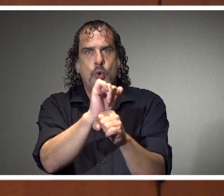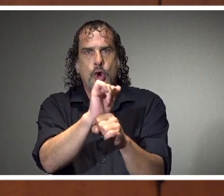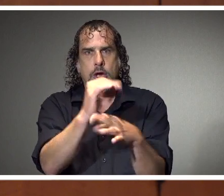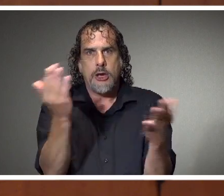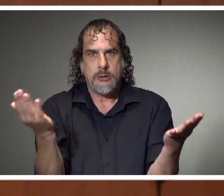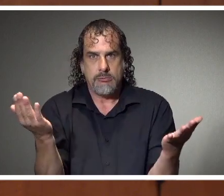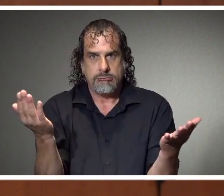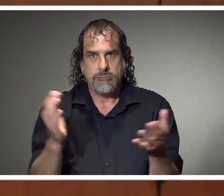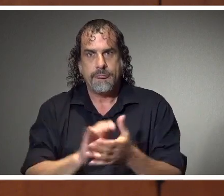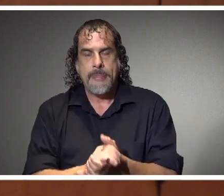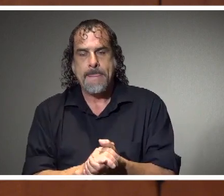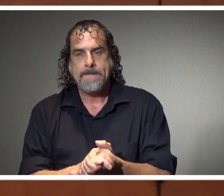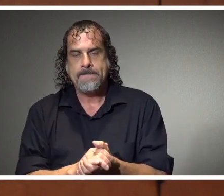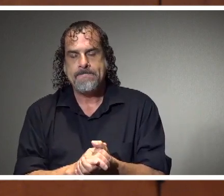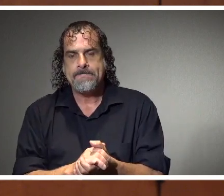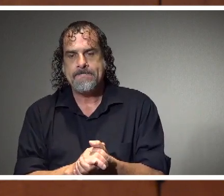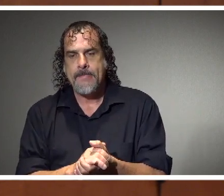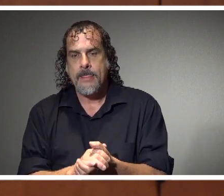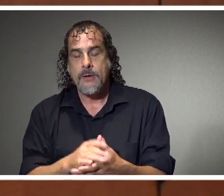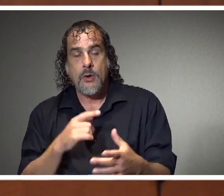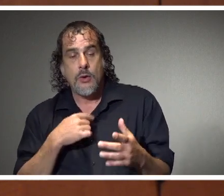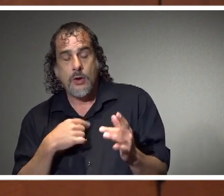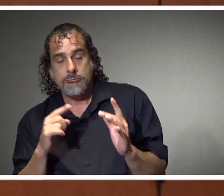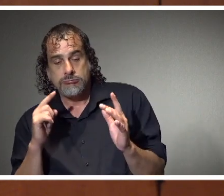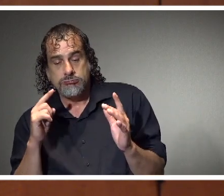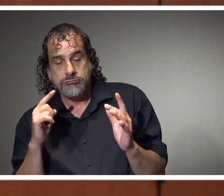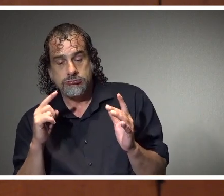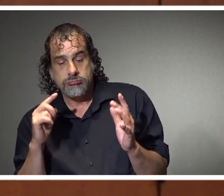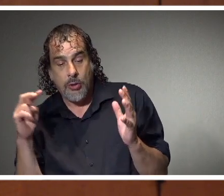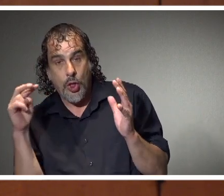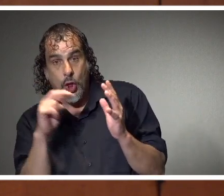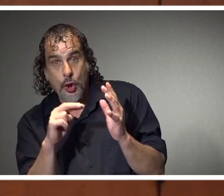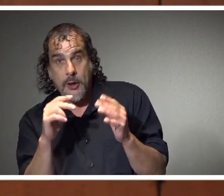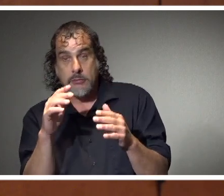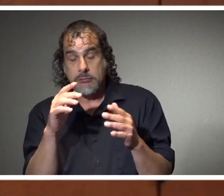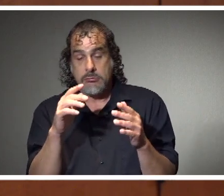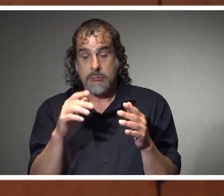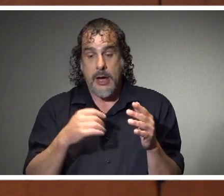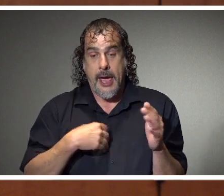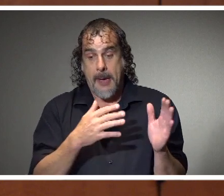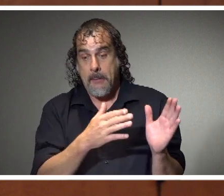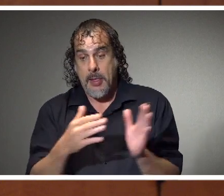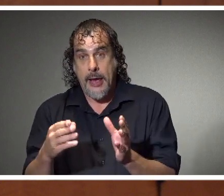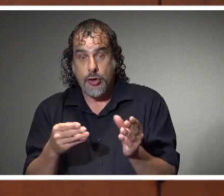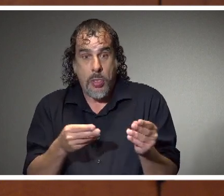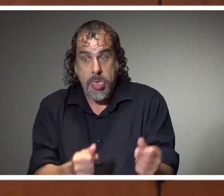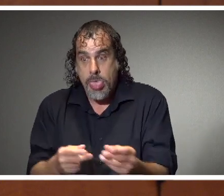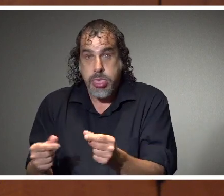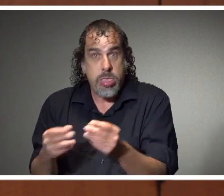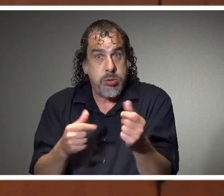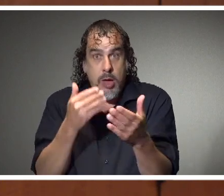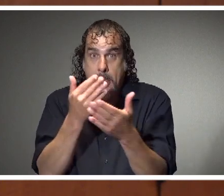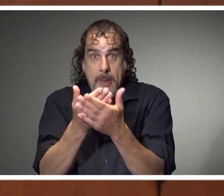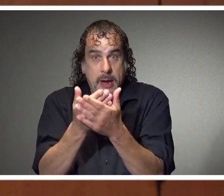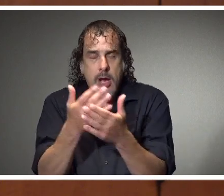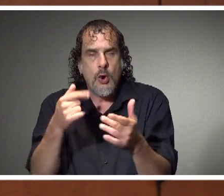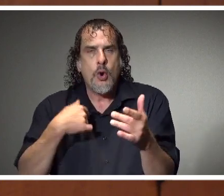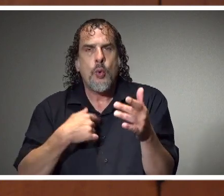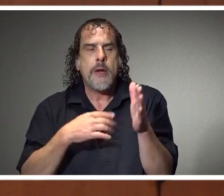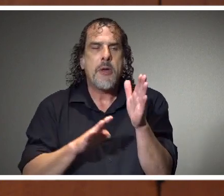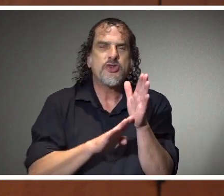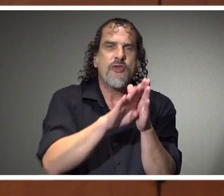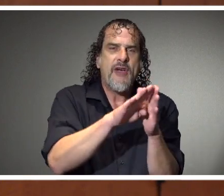The reality is, we should not be looking at plans simply to spend the CARES Act funds. We must develop plans